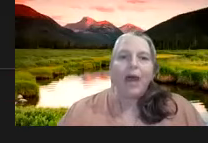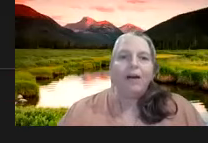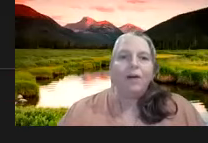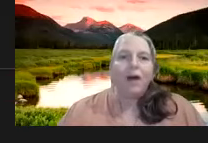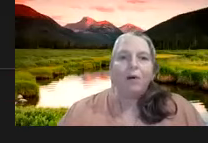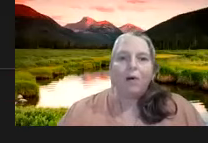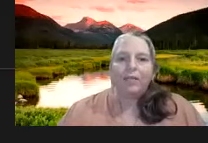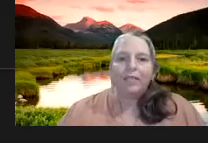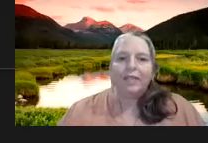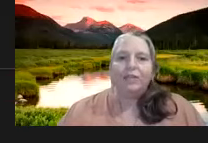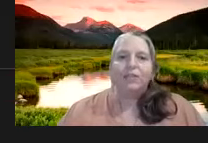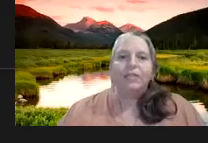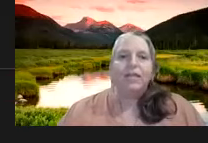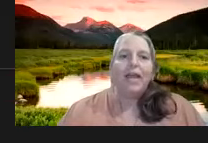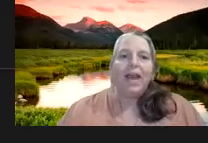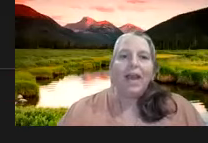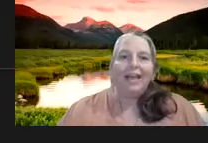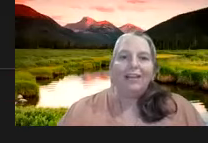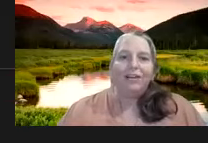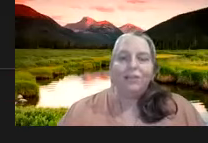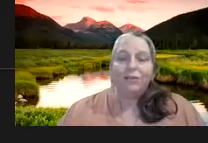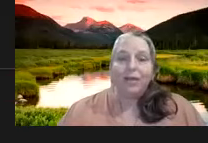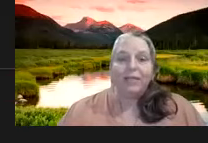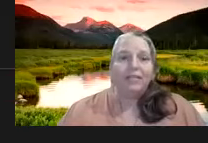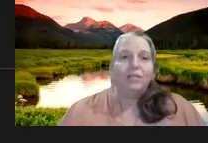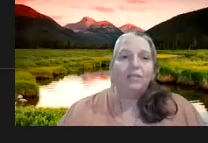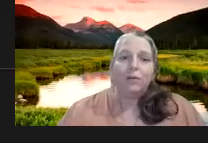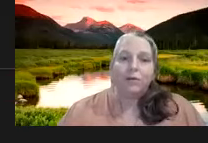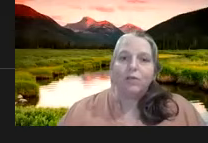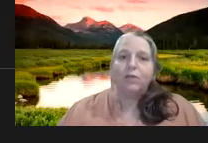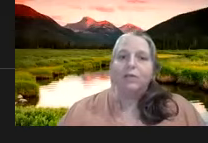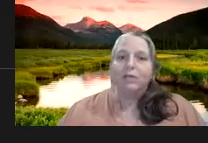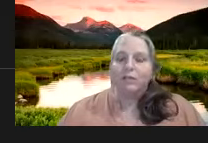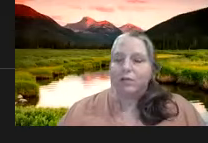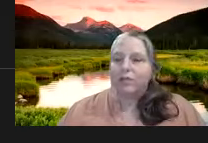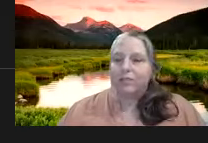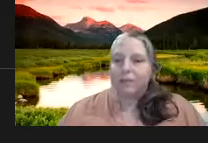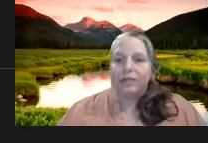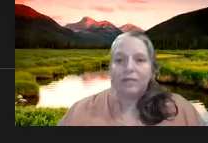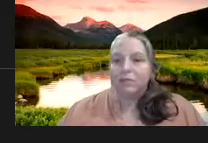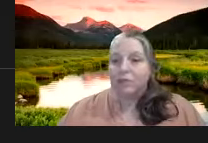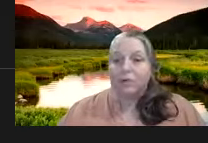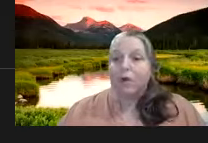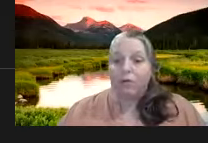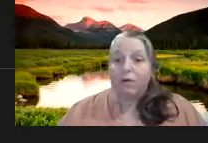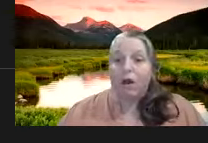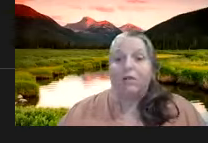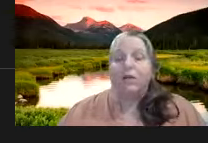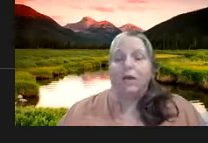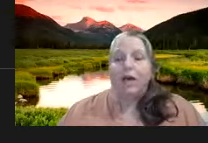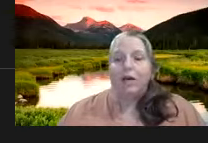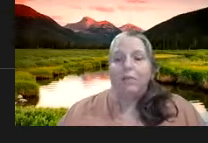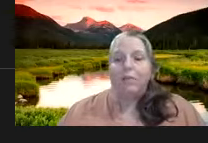also have organizations and concerned residents, social experiences just were